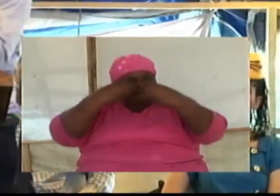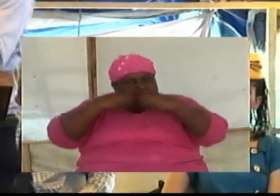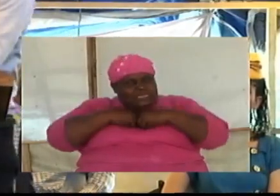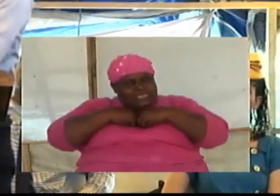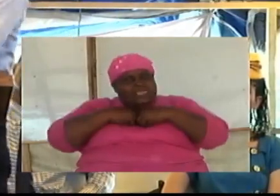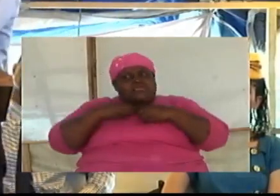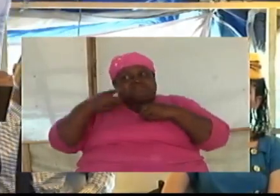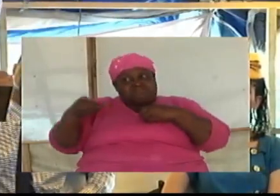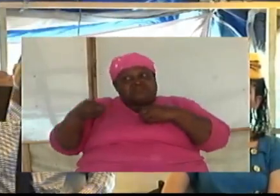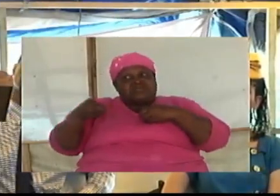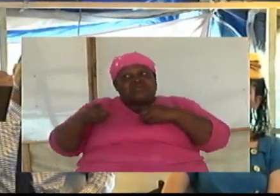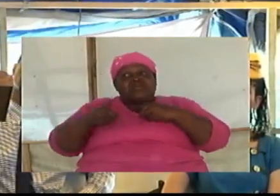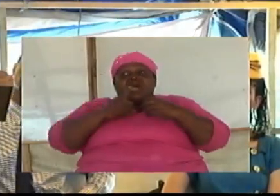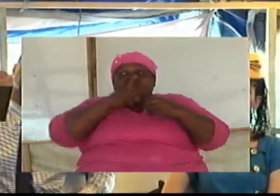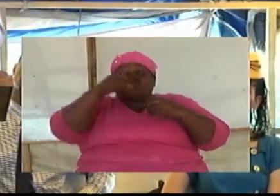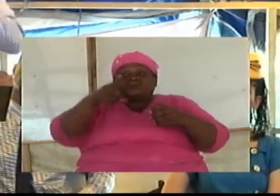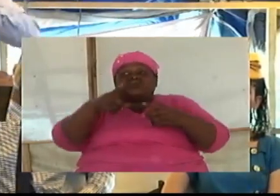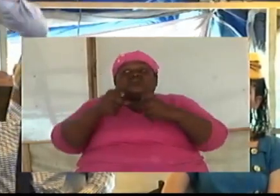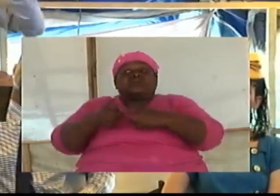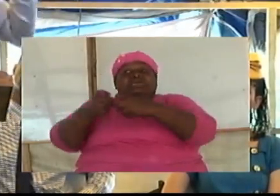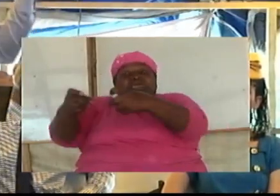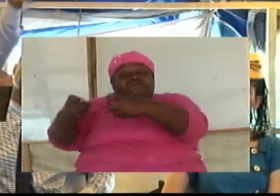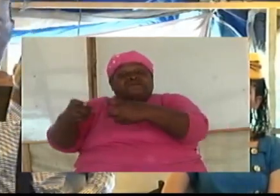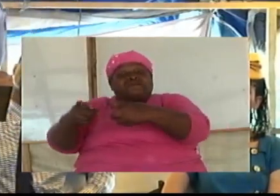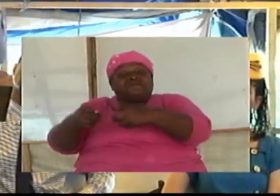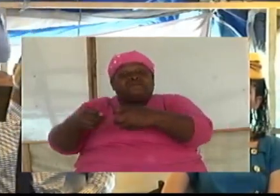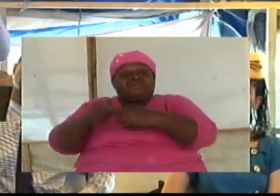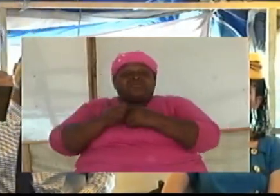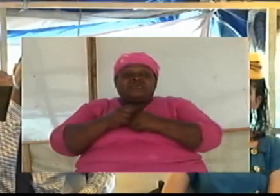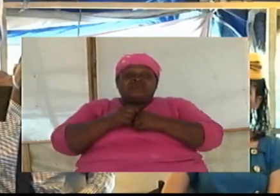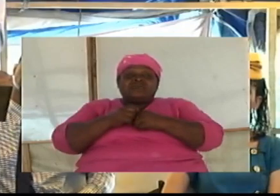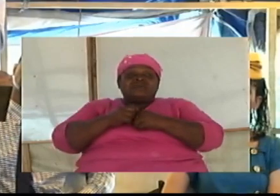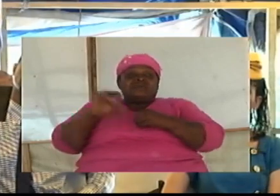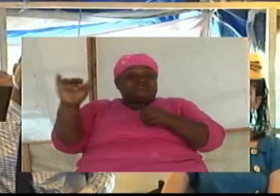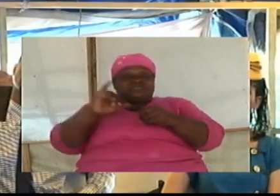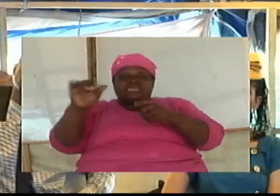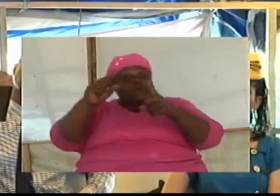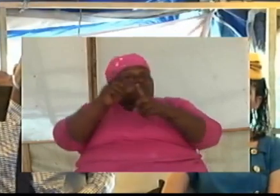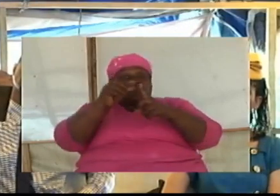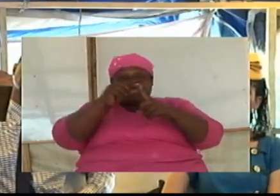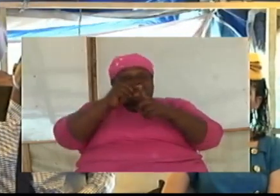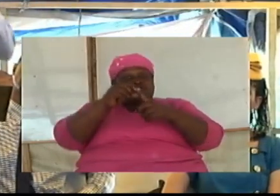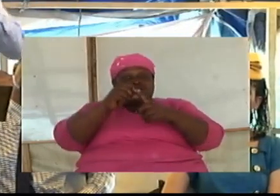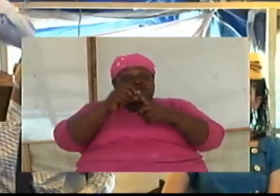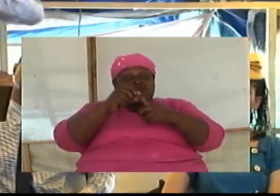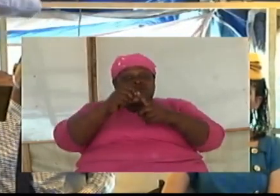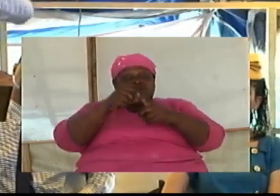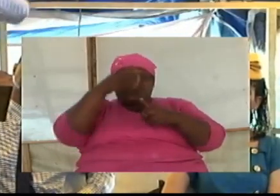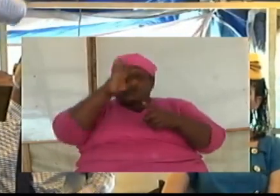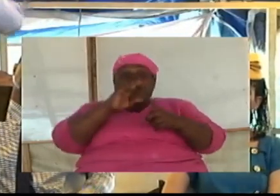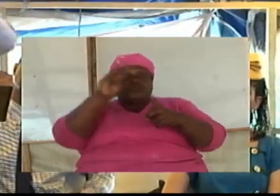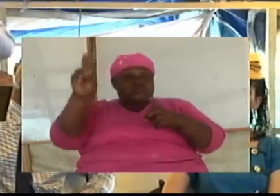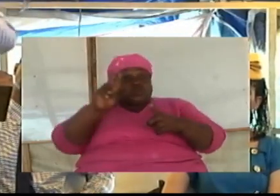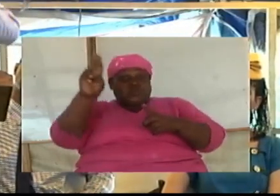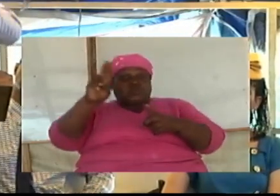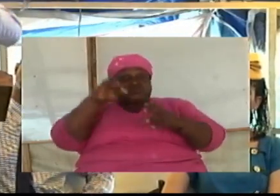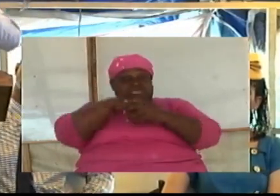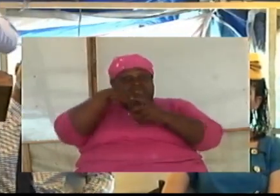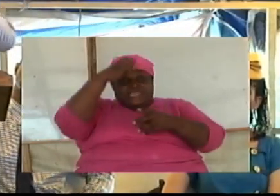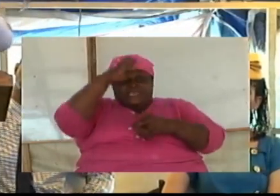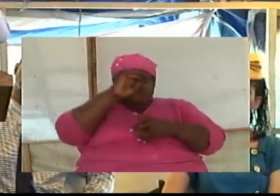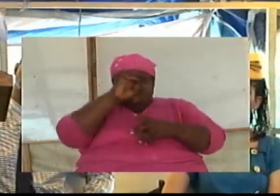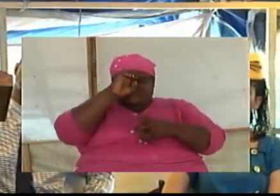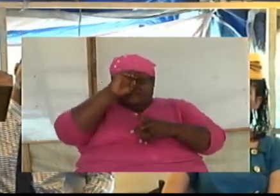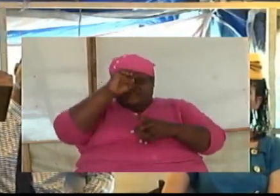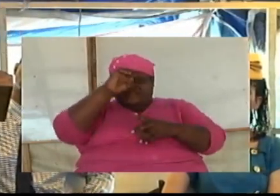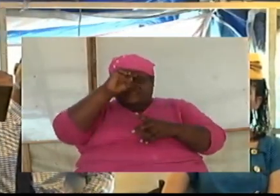same word that Christ used in Exodus. He said, the blood shall be for you a token. Praise the Lord Jesus. Now Rahab requested